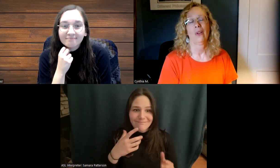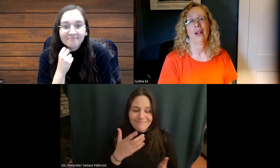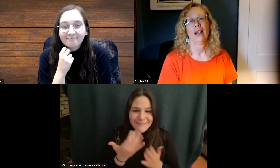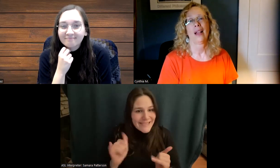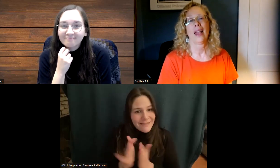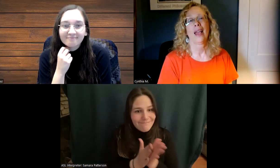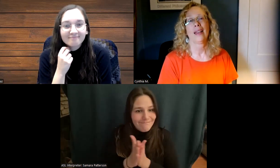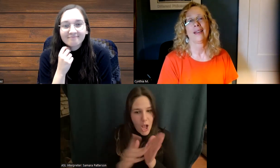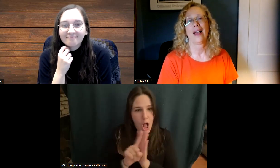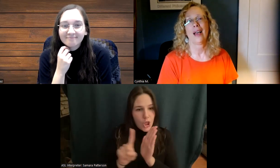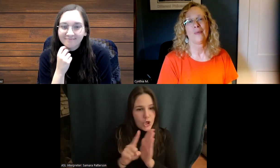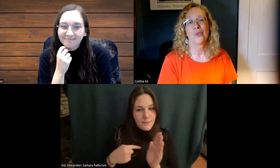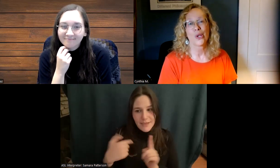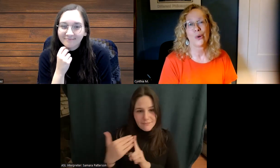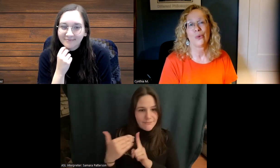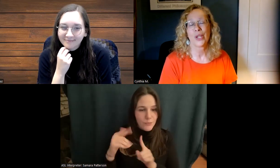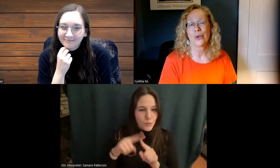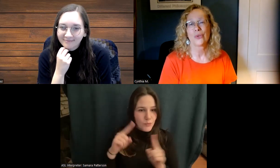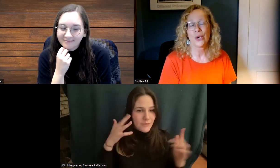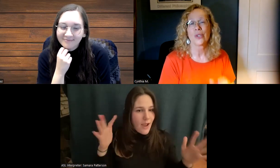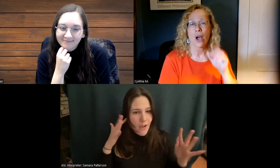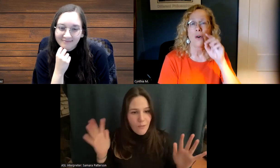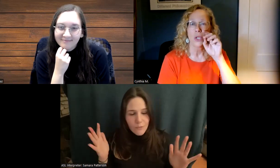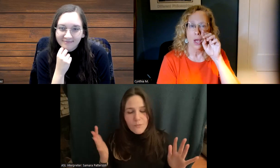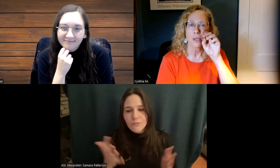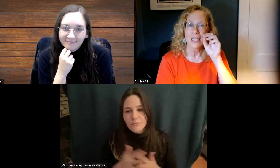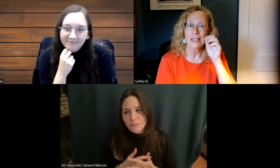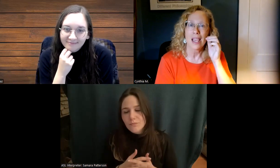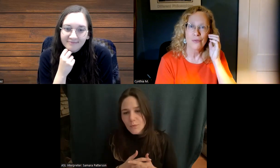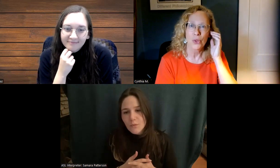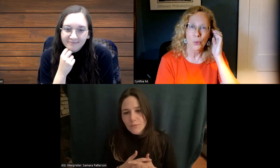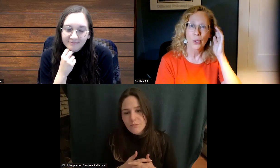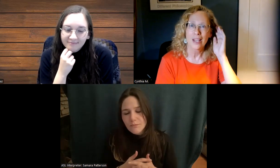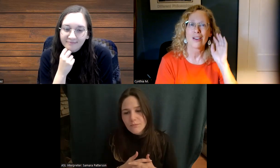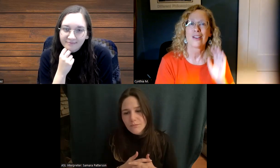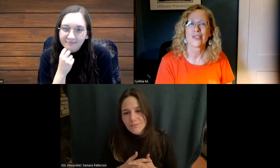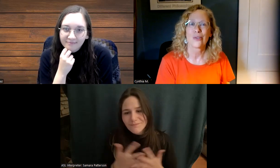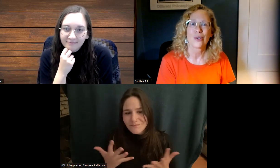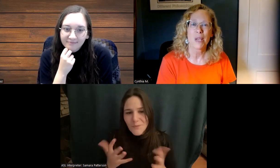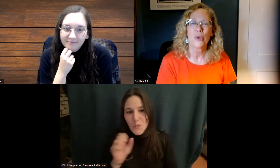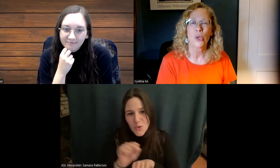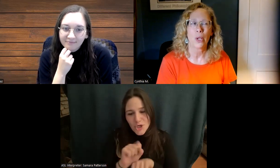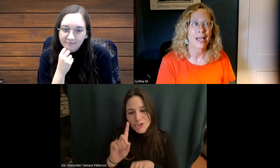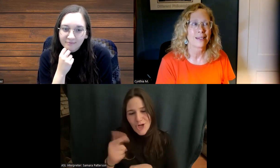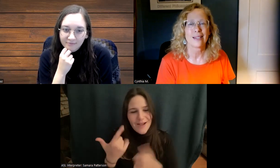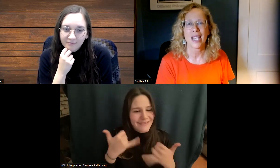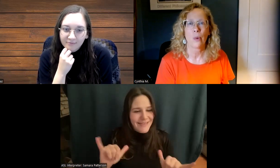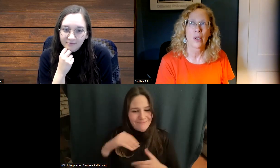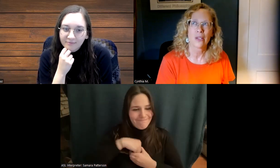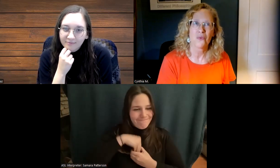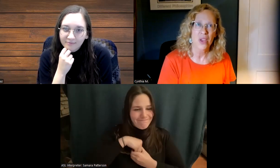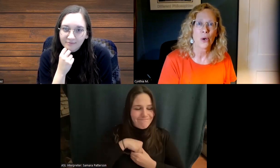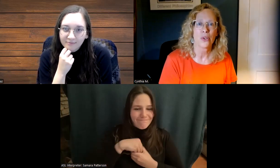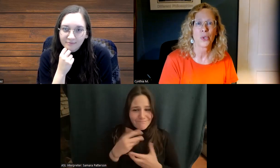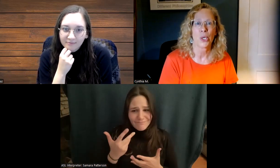sounds. And so there's an awful lot to be said for the working dog. So there's people that will ask and say, well,